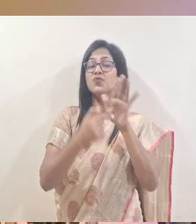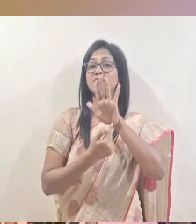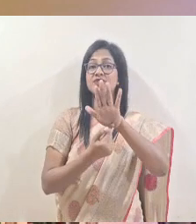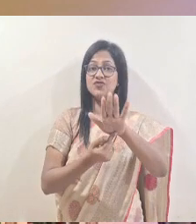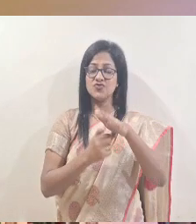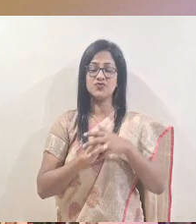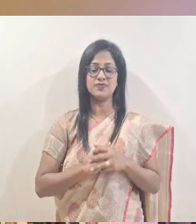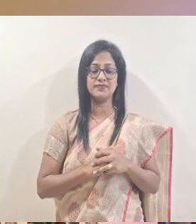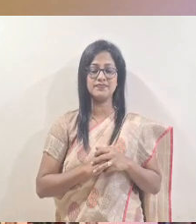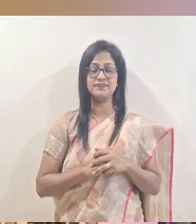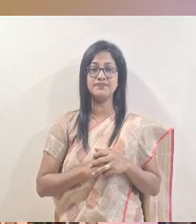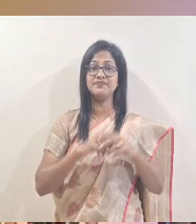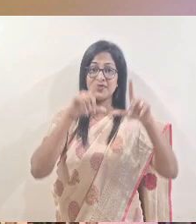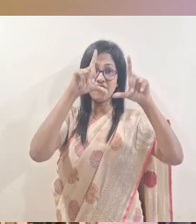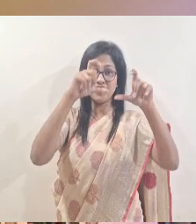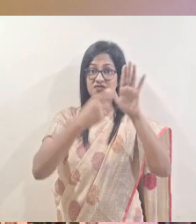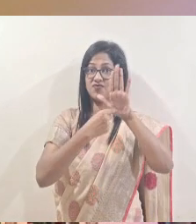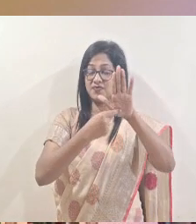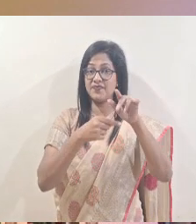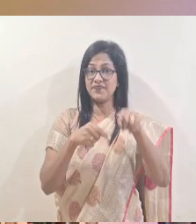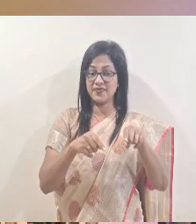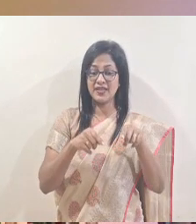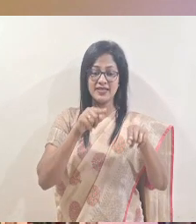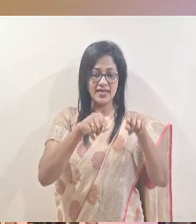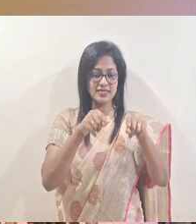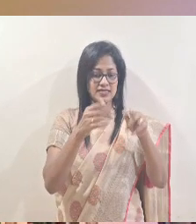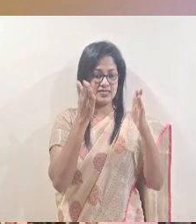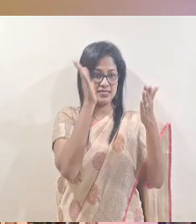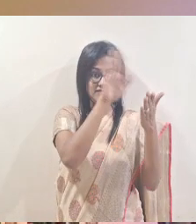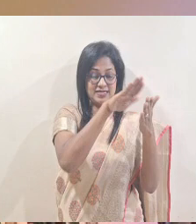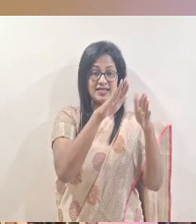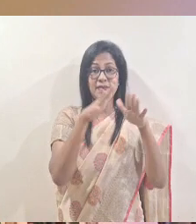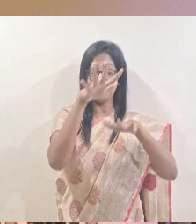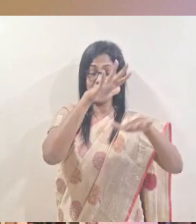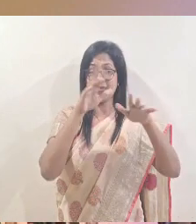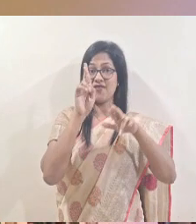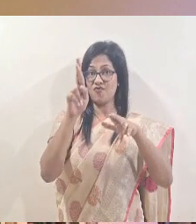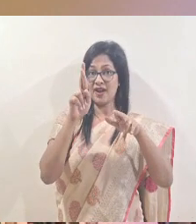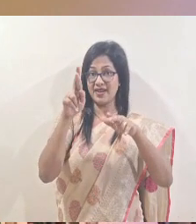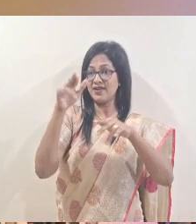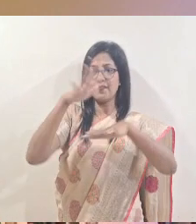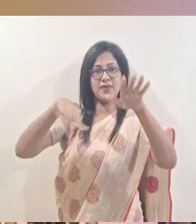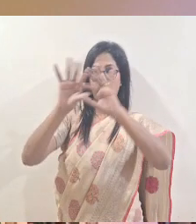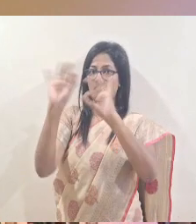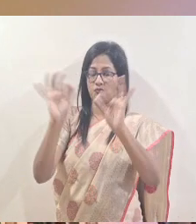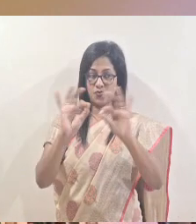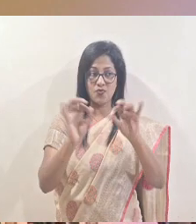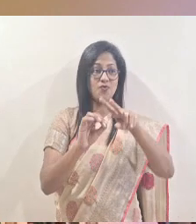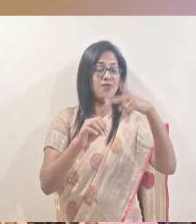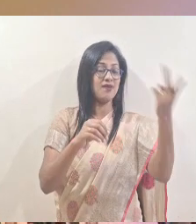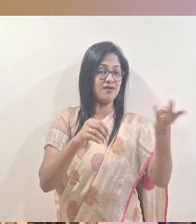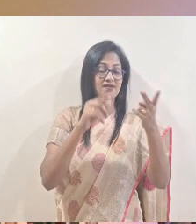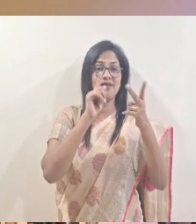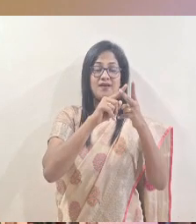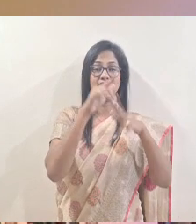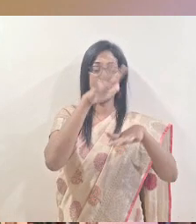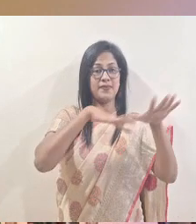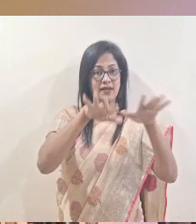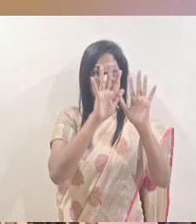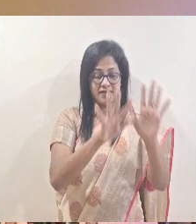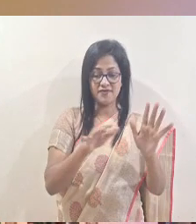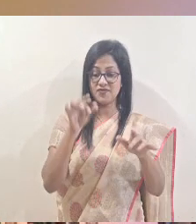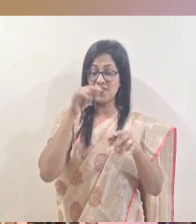show it pictorially, so this is a planned network, and this side, the right side, is an unplanned network, where the red dots show the